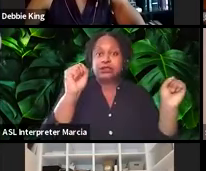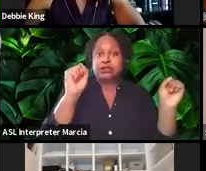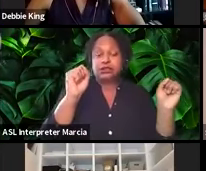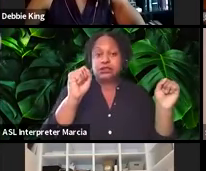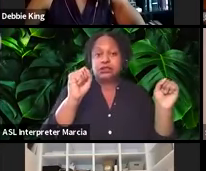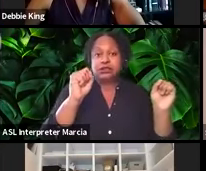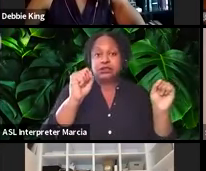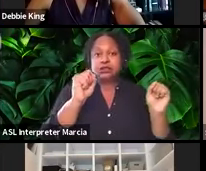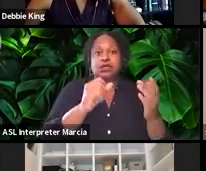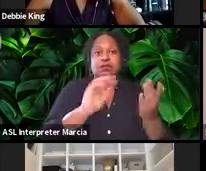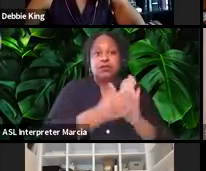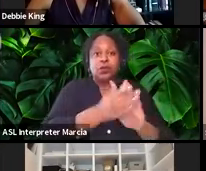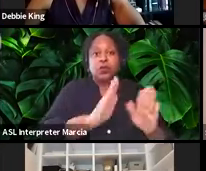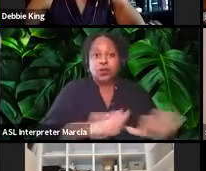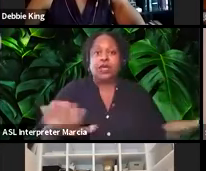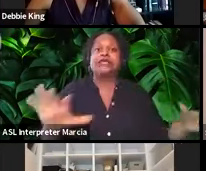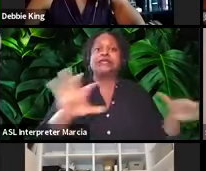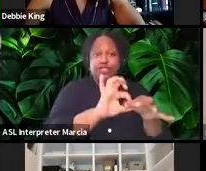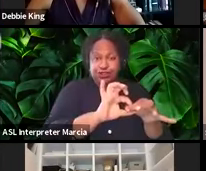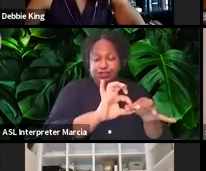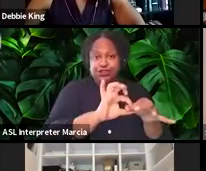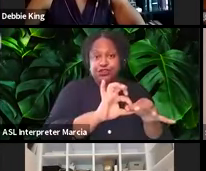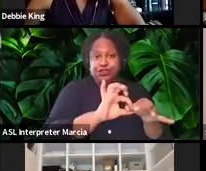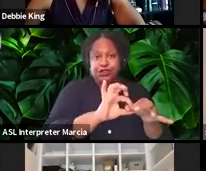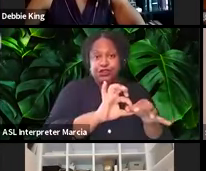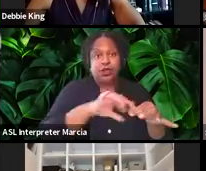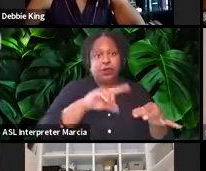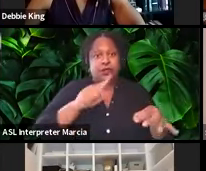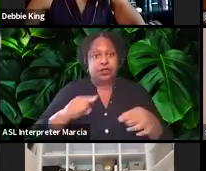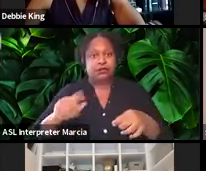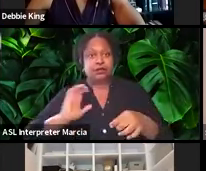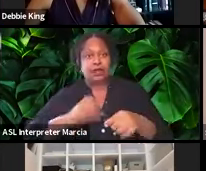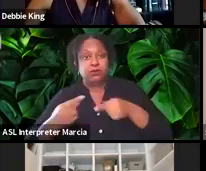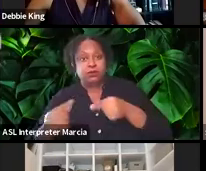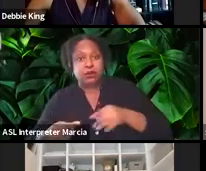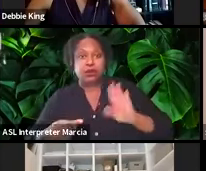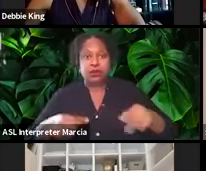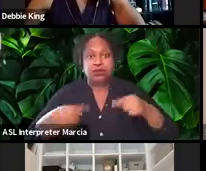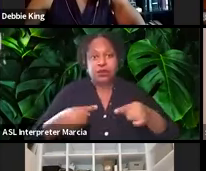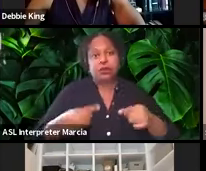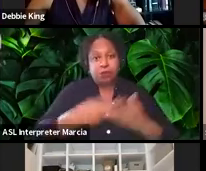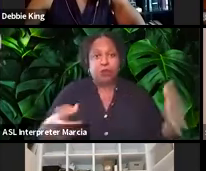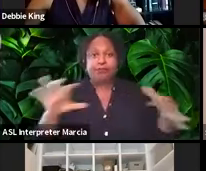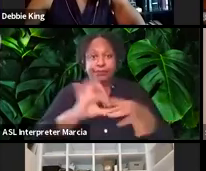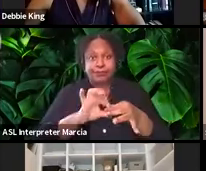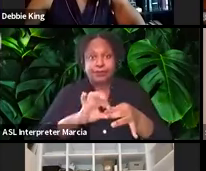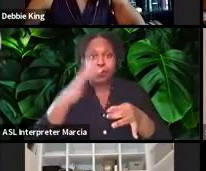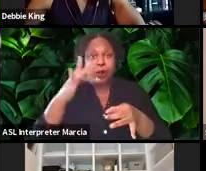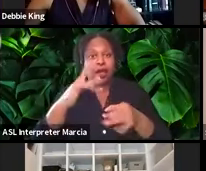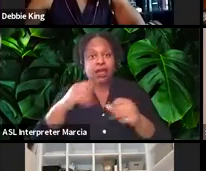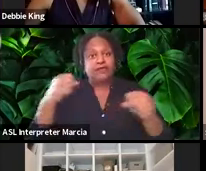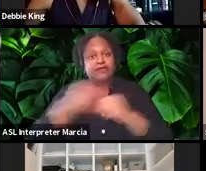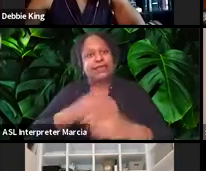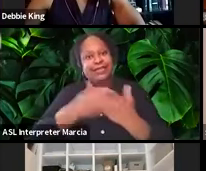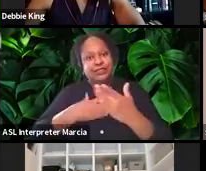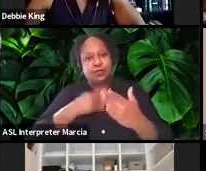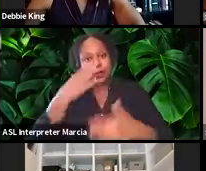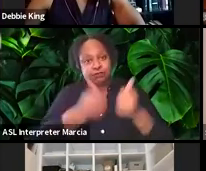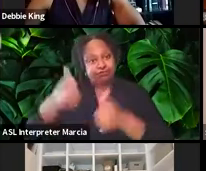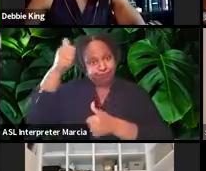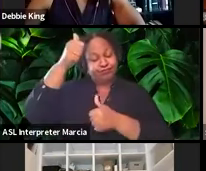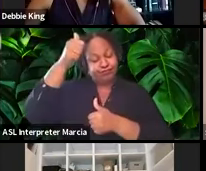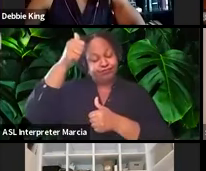not separate struggles, but are part of the same larger fight against white supremacy. I invite you to take a